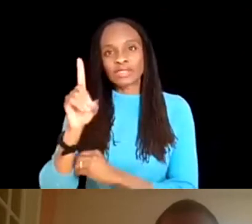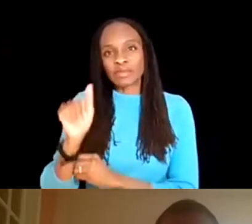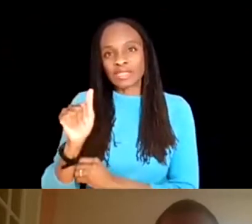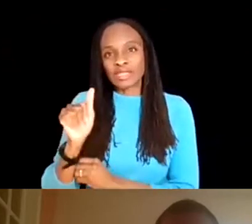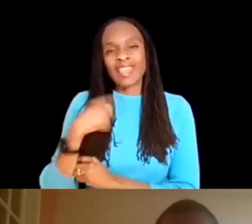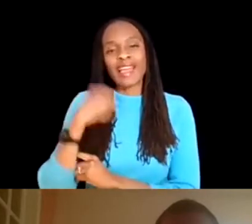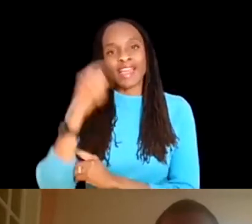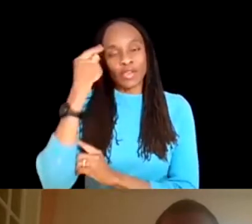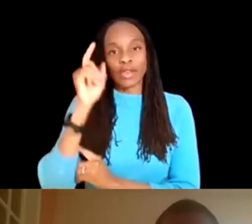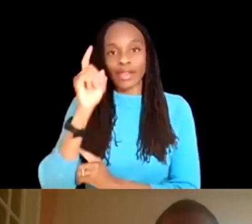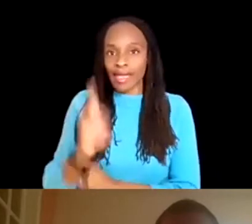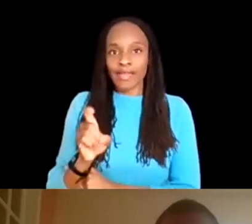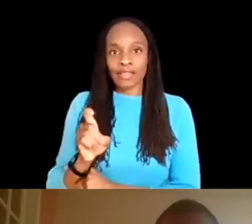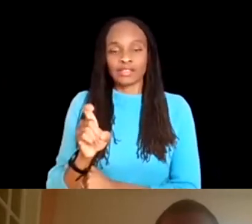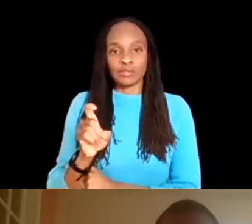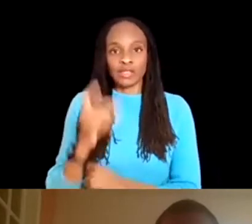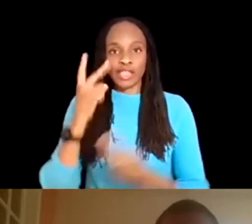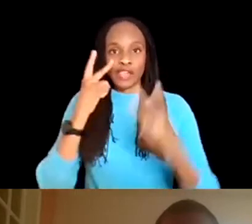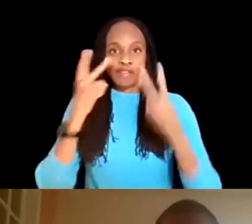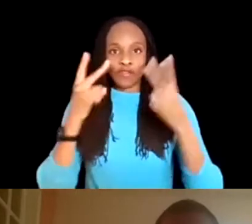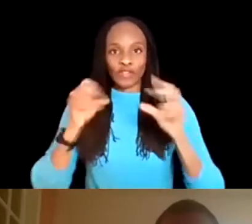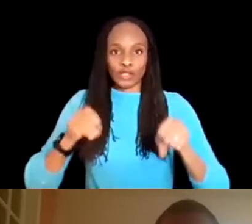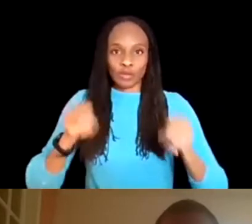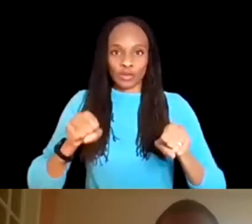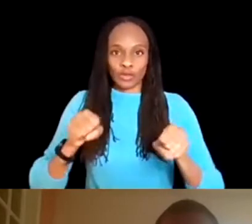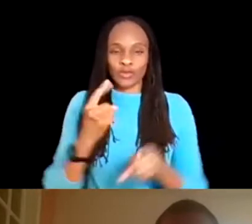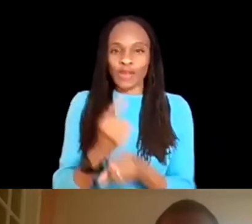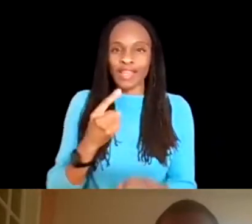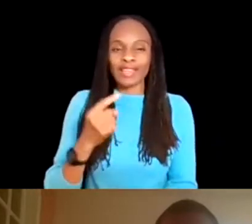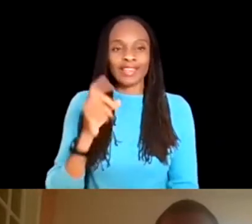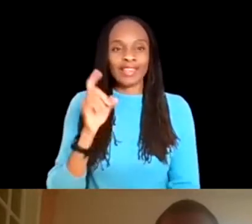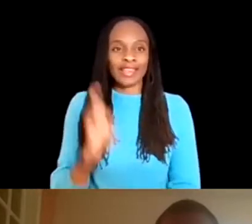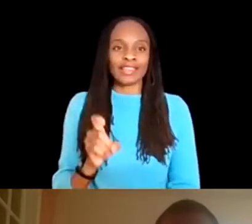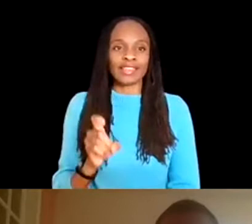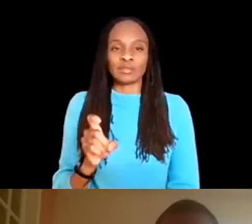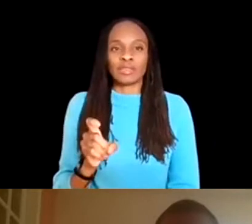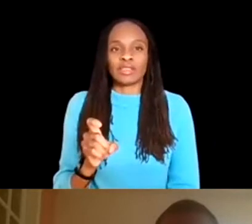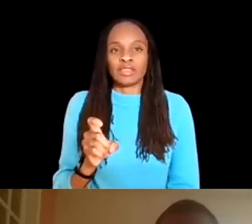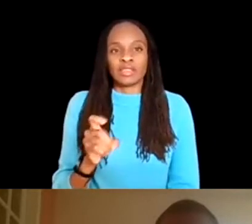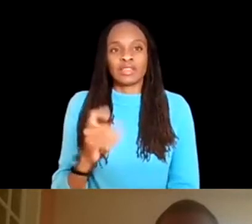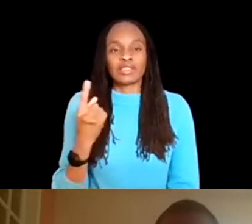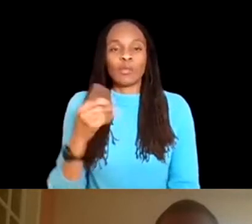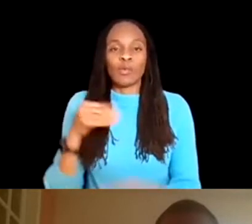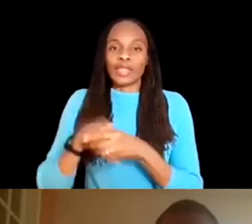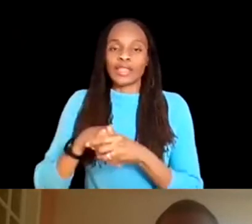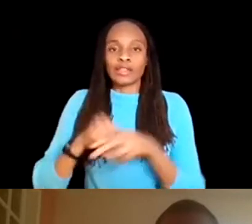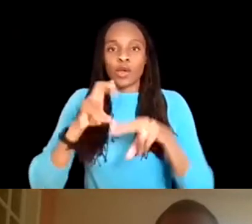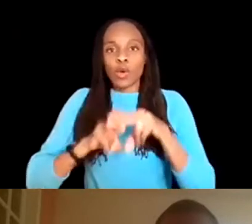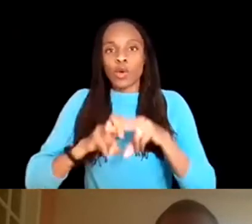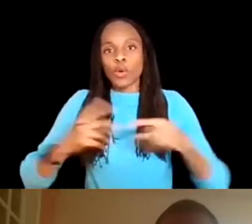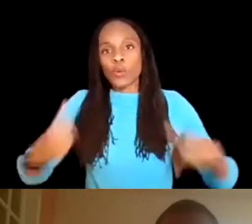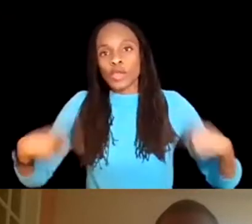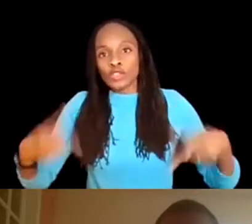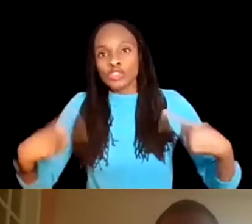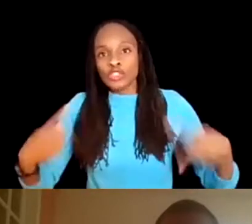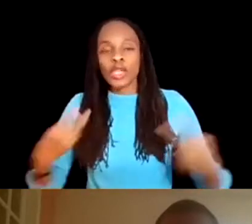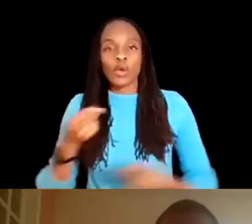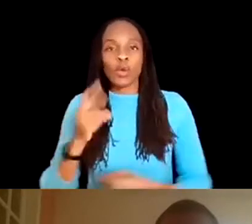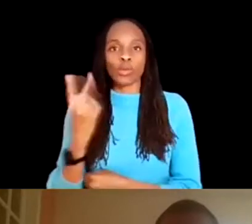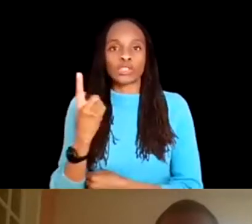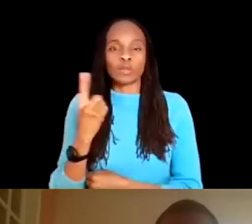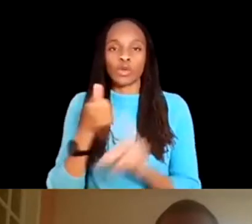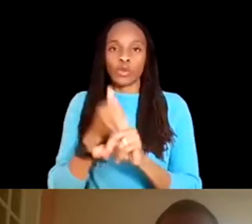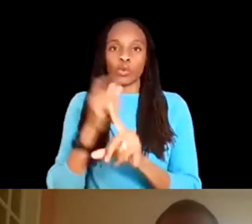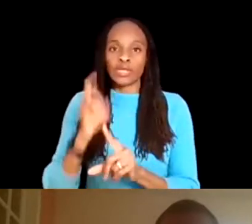it had to be something visible, right? It had to be someone who was in a wheelchair or someone who needed a